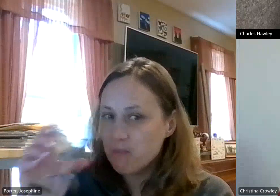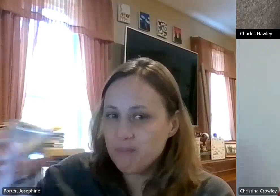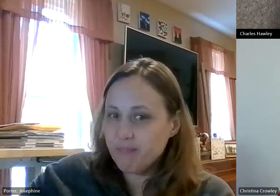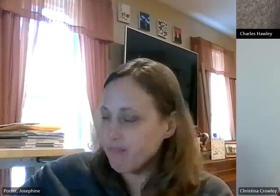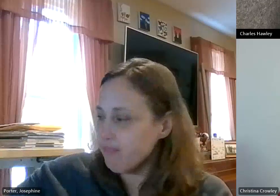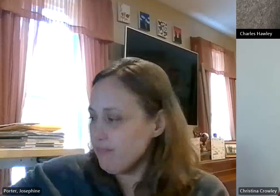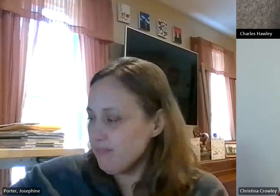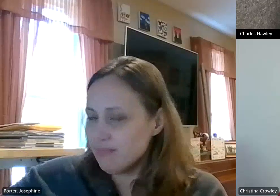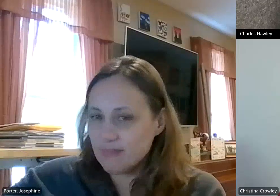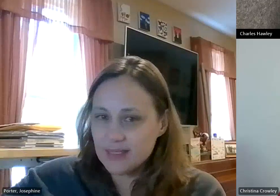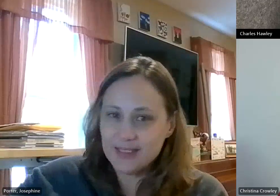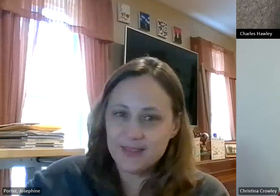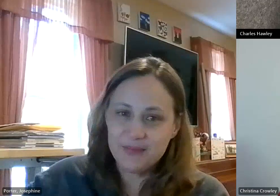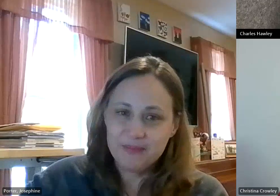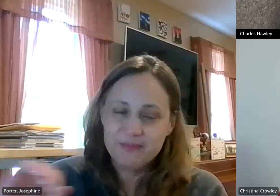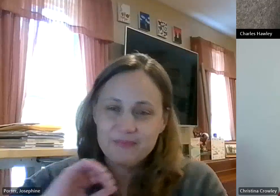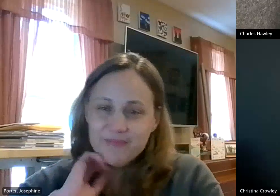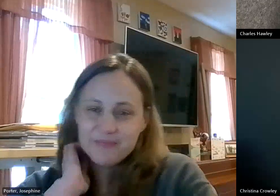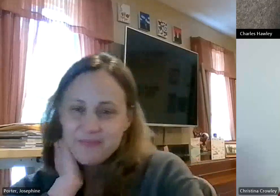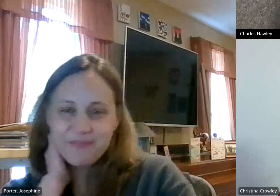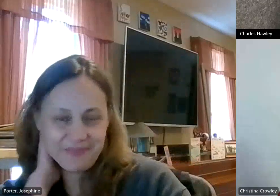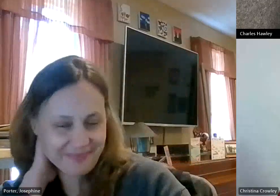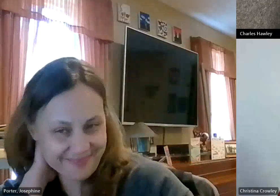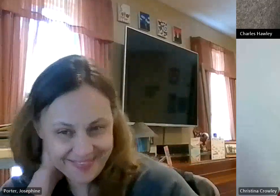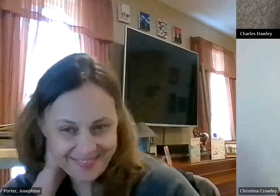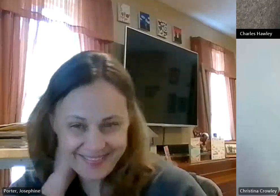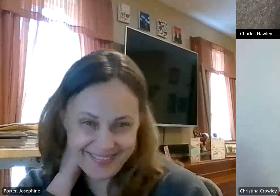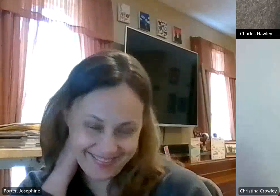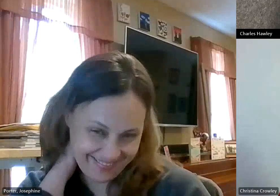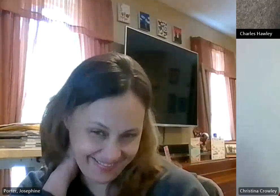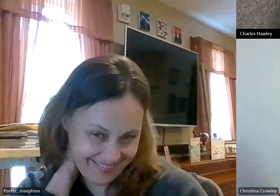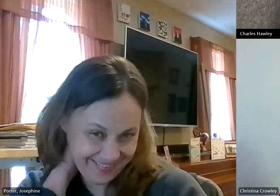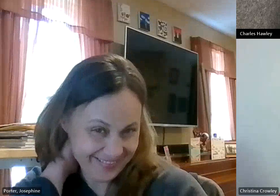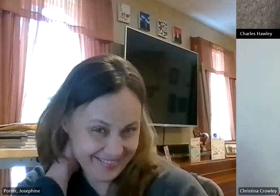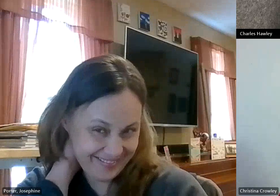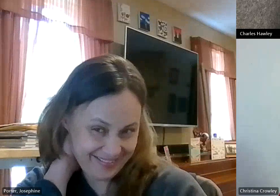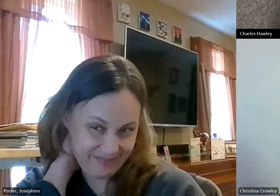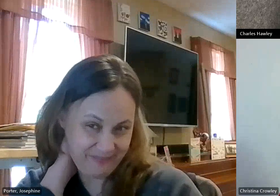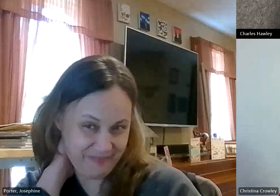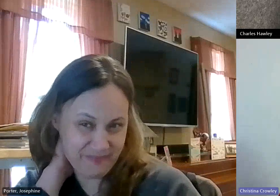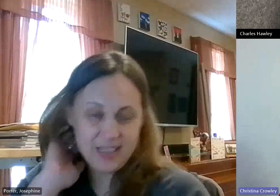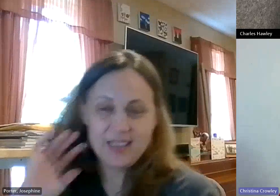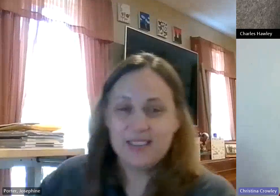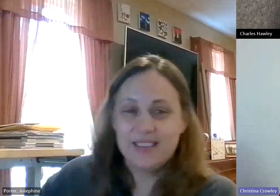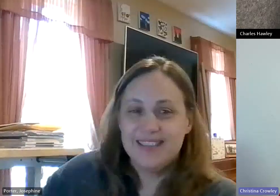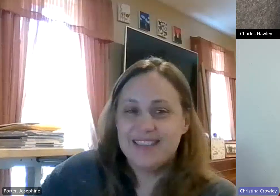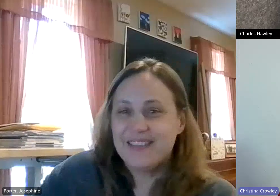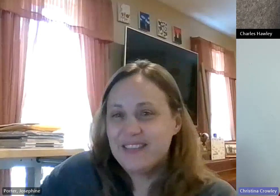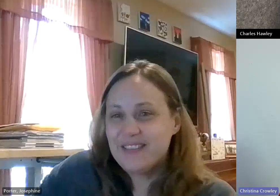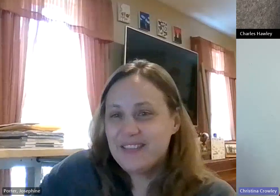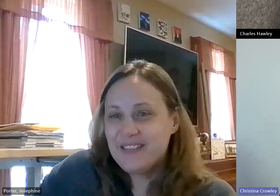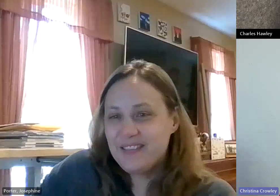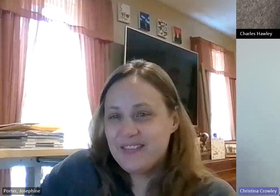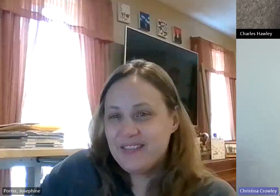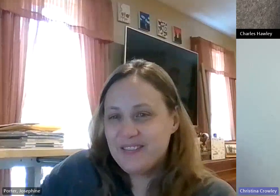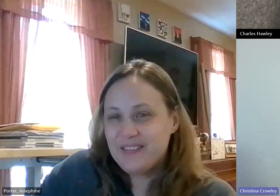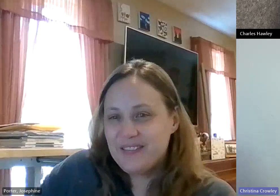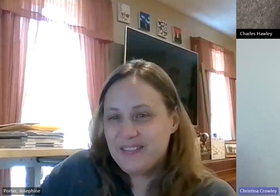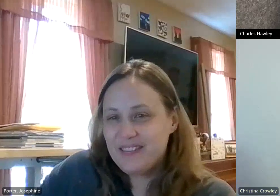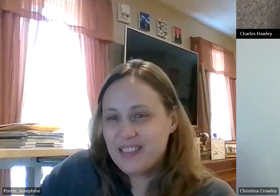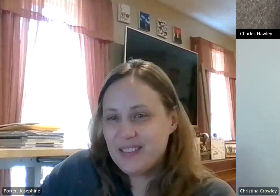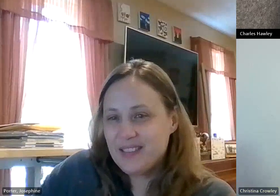Risk is another topic, but as far as this, we're good. Okay, thank you both so much for your help. I